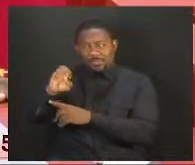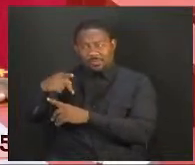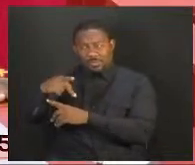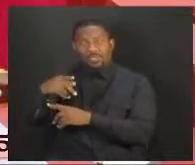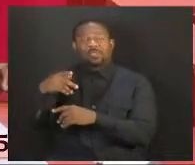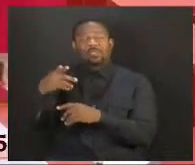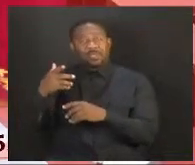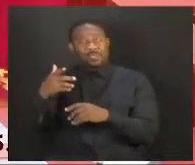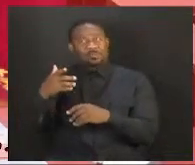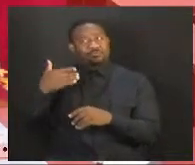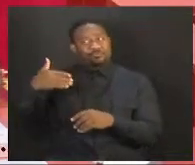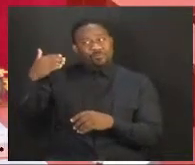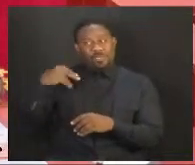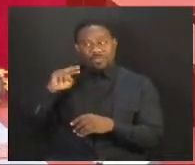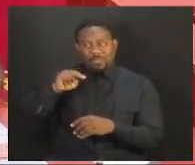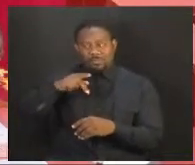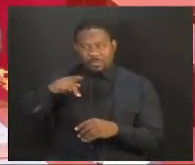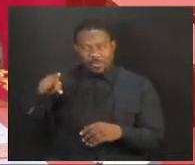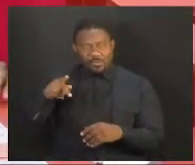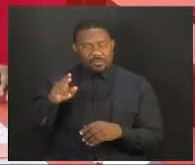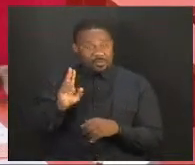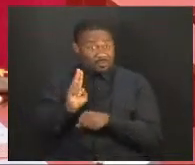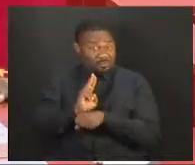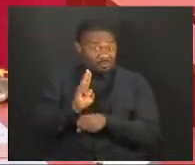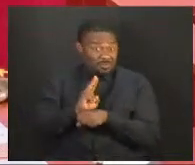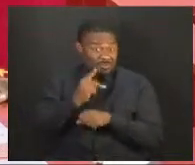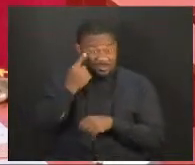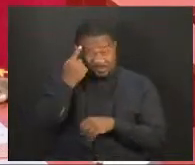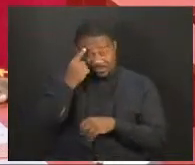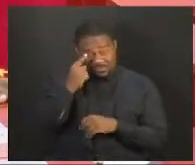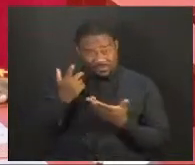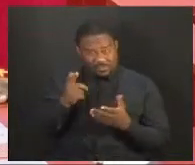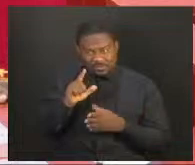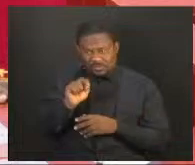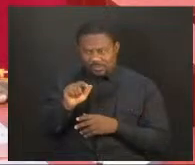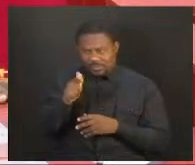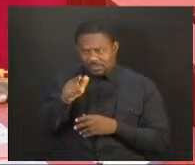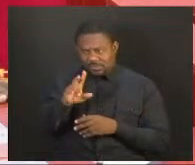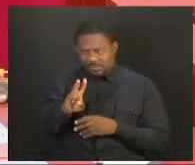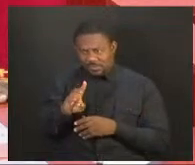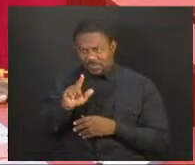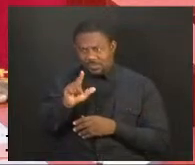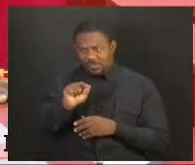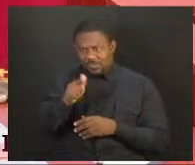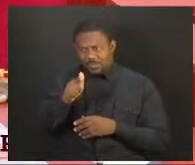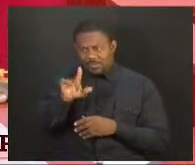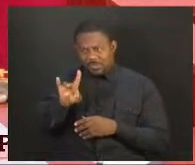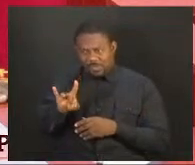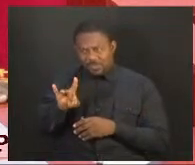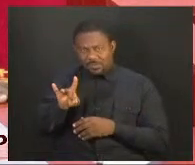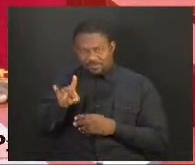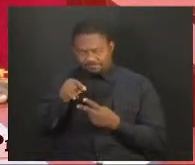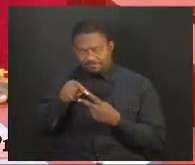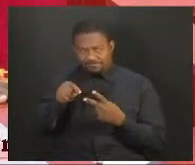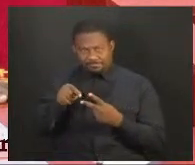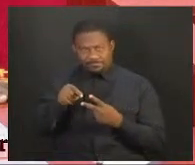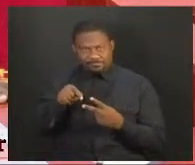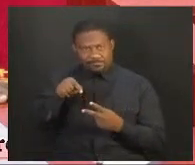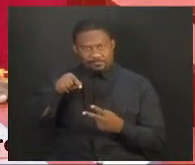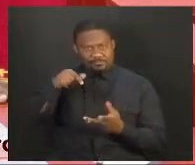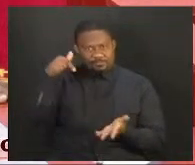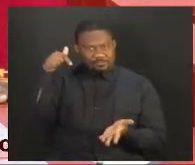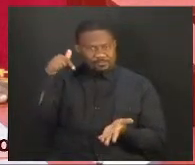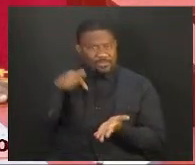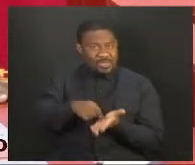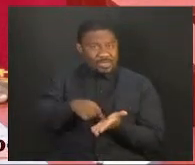administration was designed to make 2027 and 2028 debt repayment